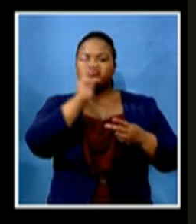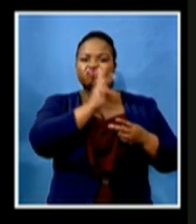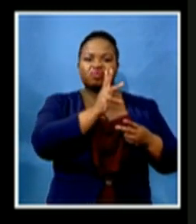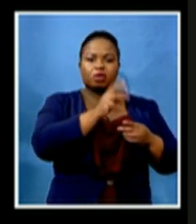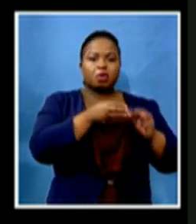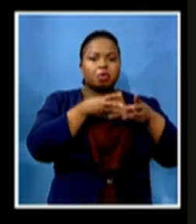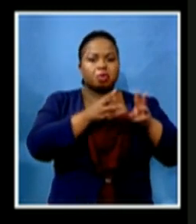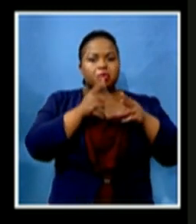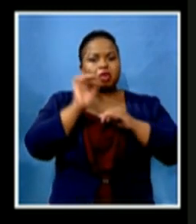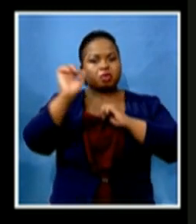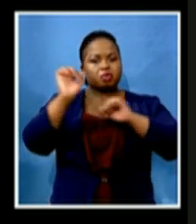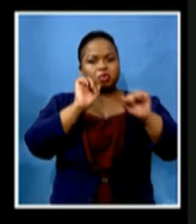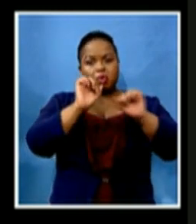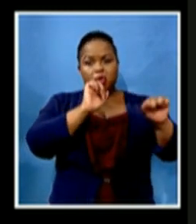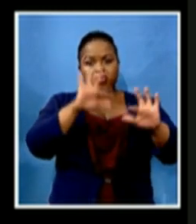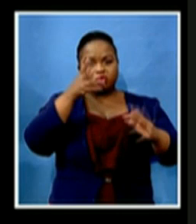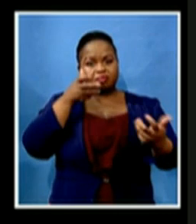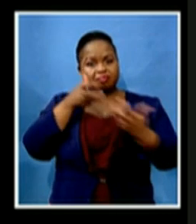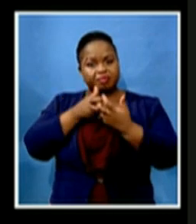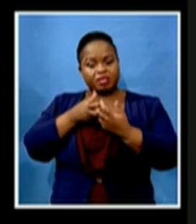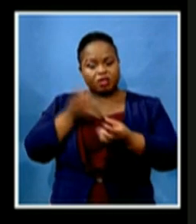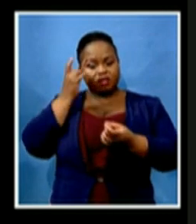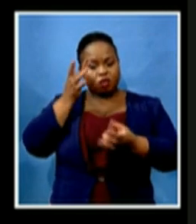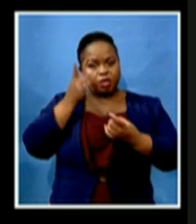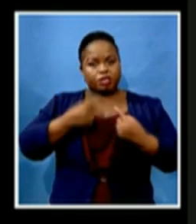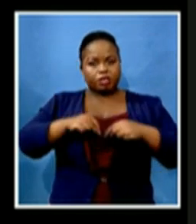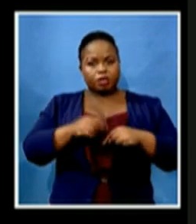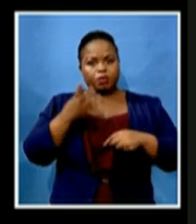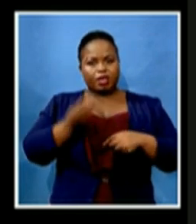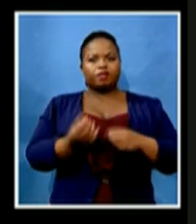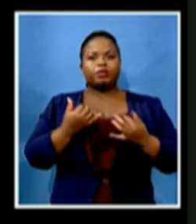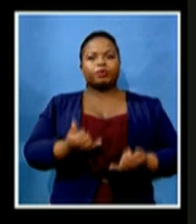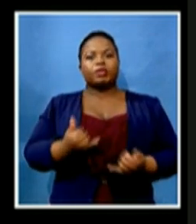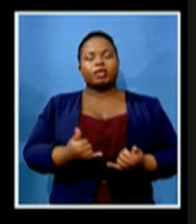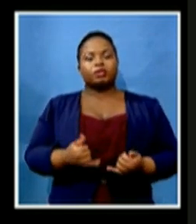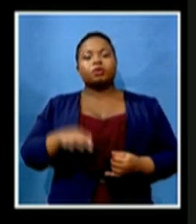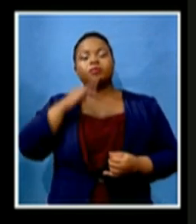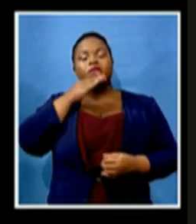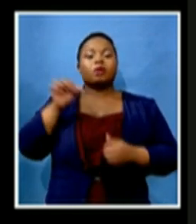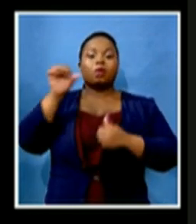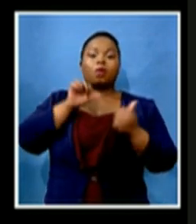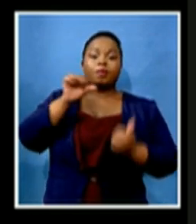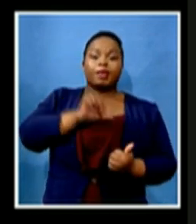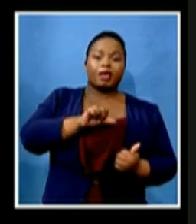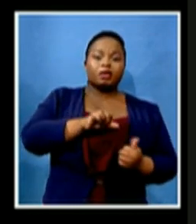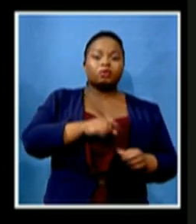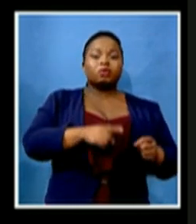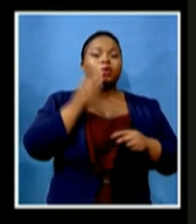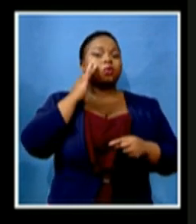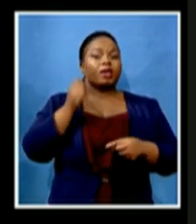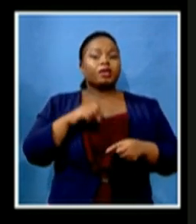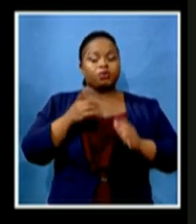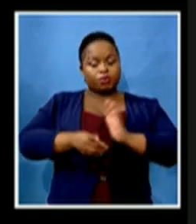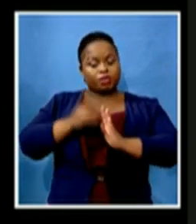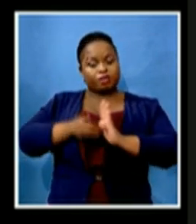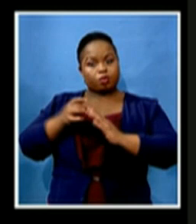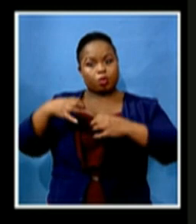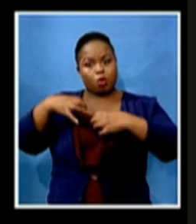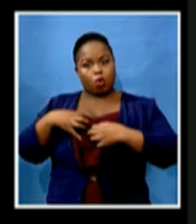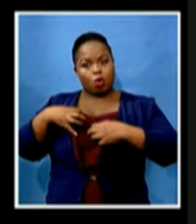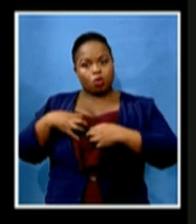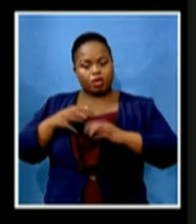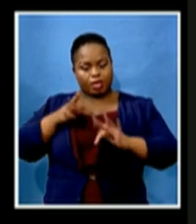today, that means rewind, go back to the first models when they were developed and retrofit them to